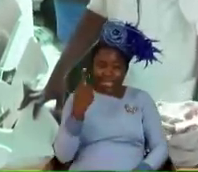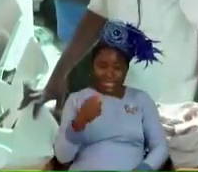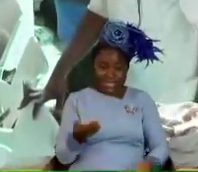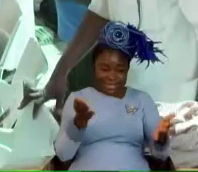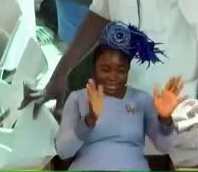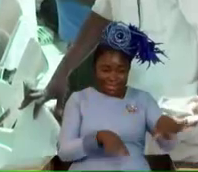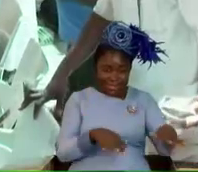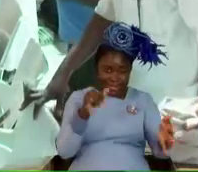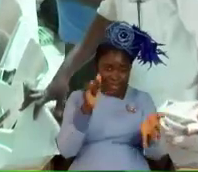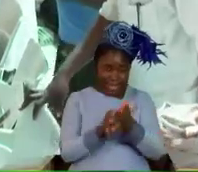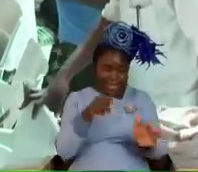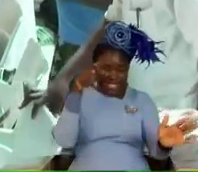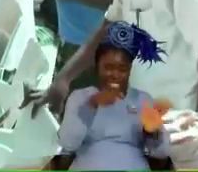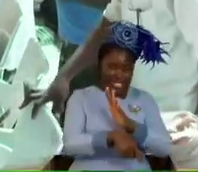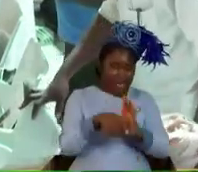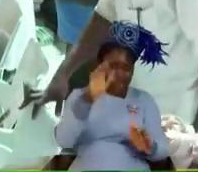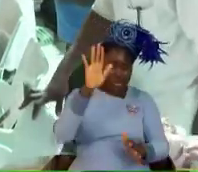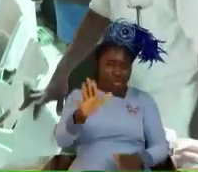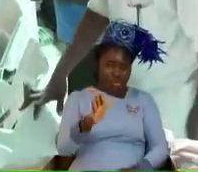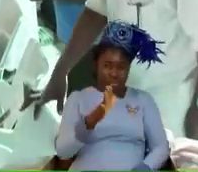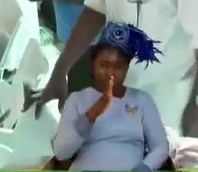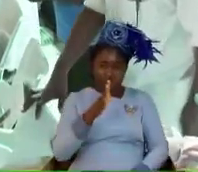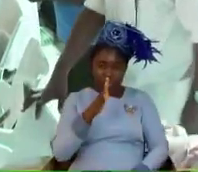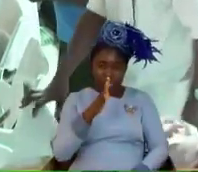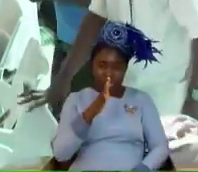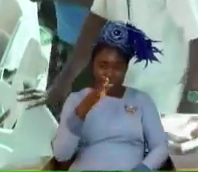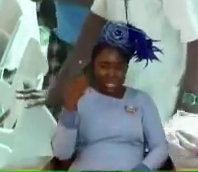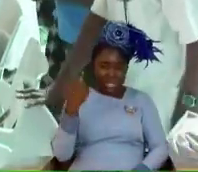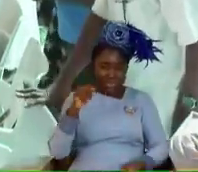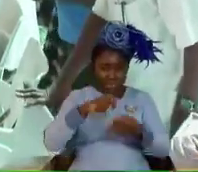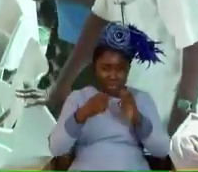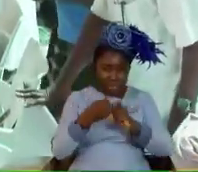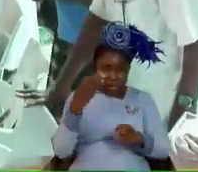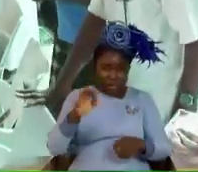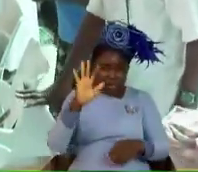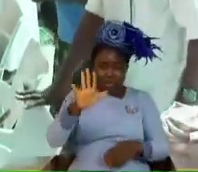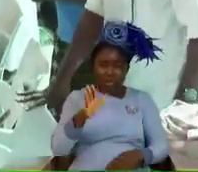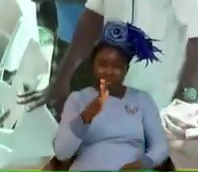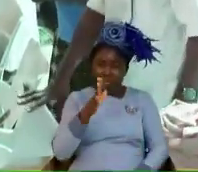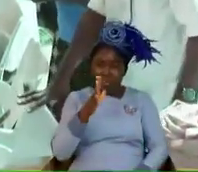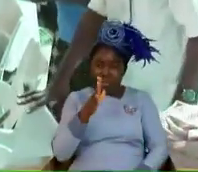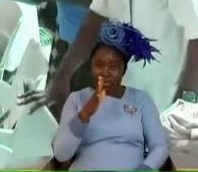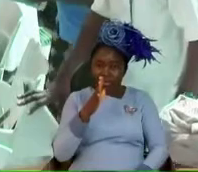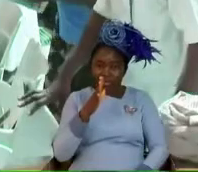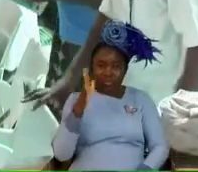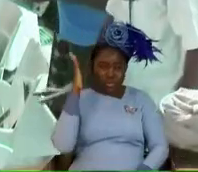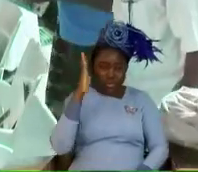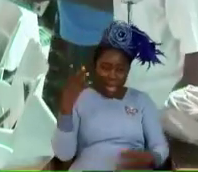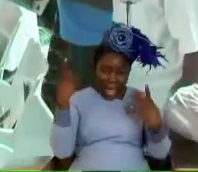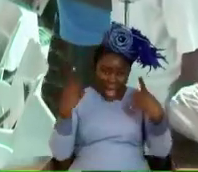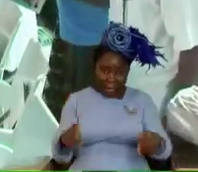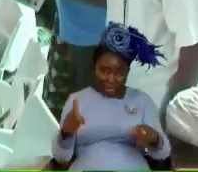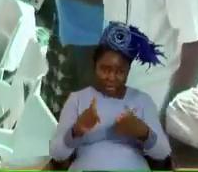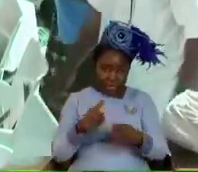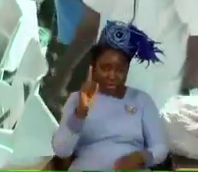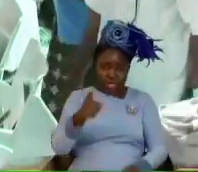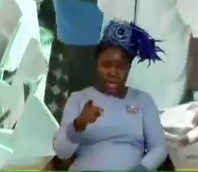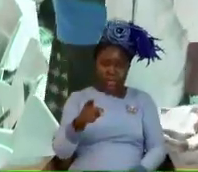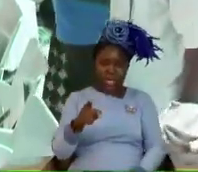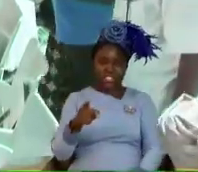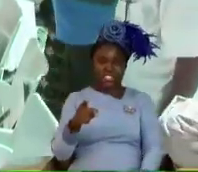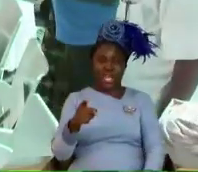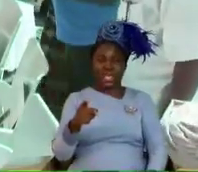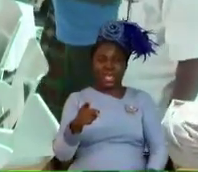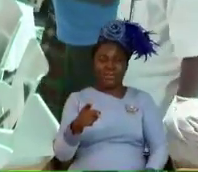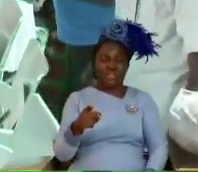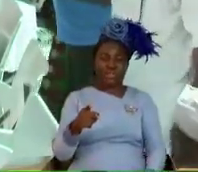your mother, the problems of that mother will happen to you. You had a